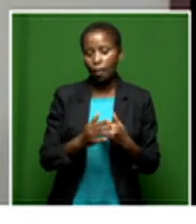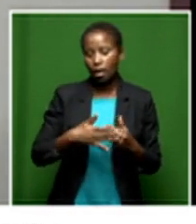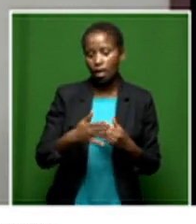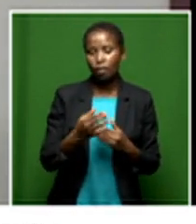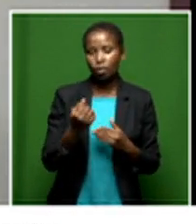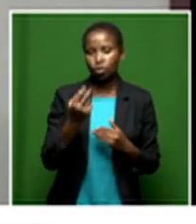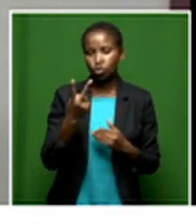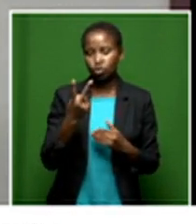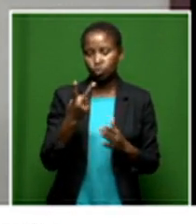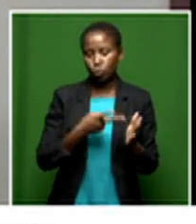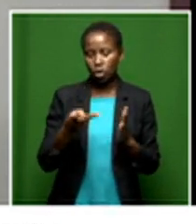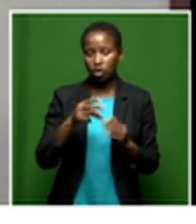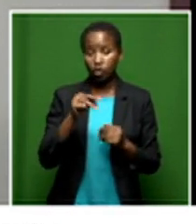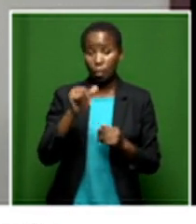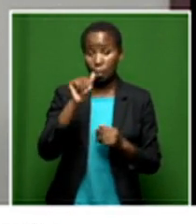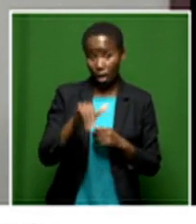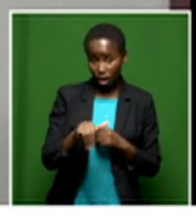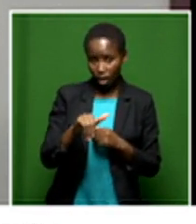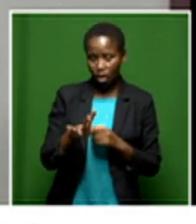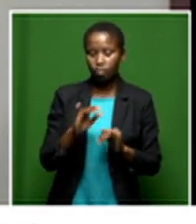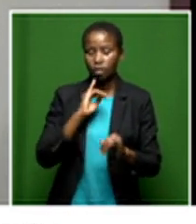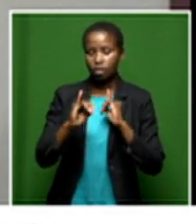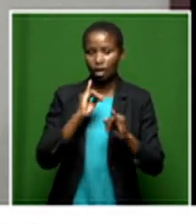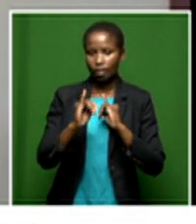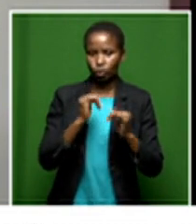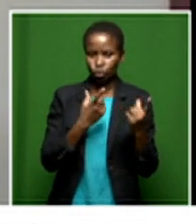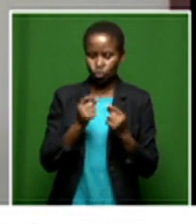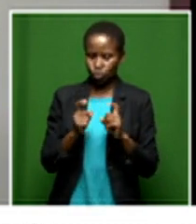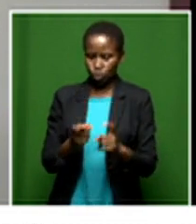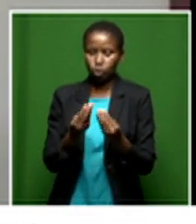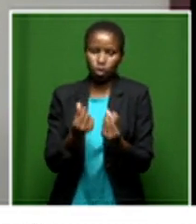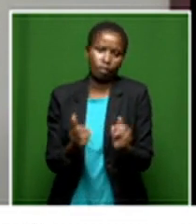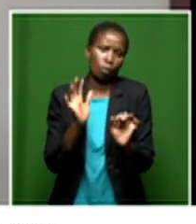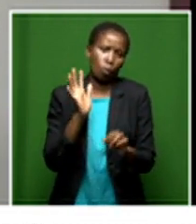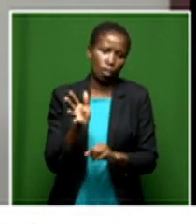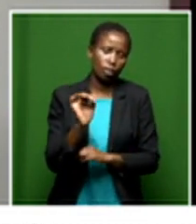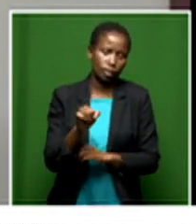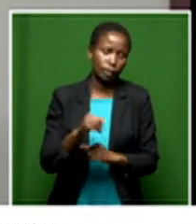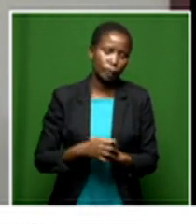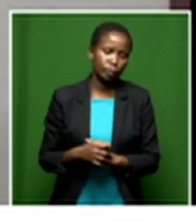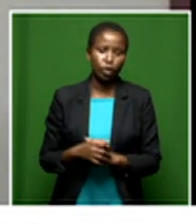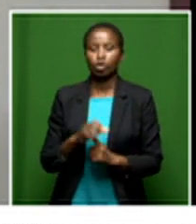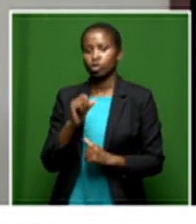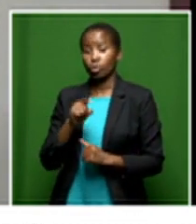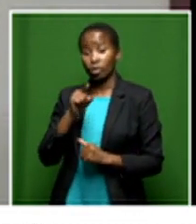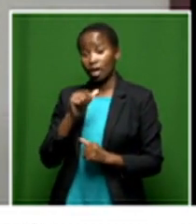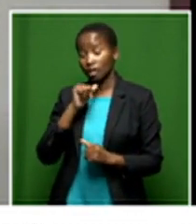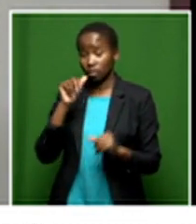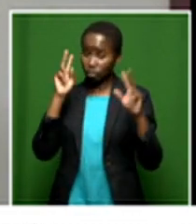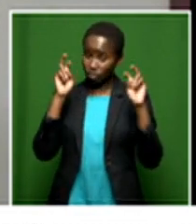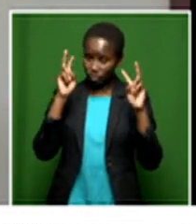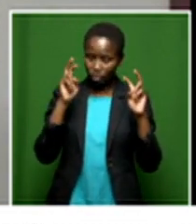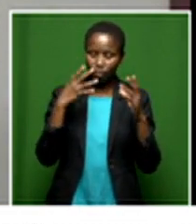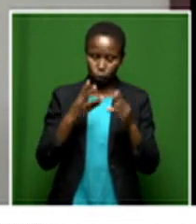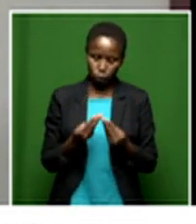2 weeks of May, and we should then finalize that matter with urgency. There is a lot of urgency around it. So that matter has been effectively